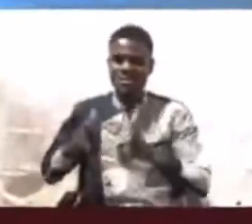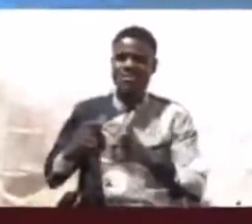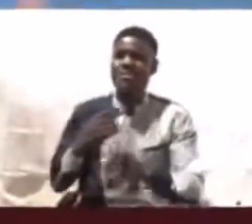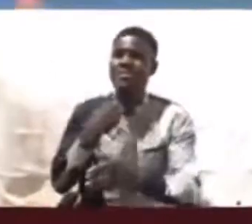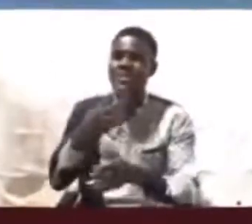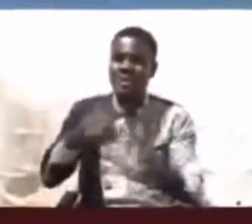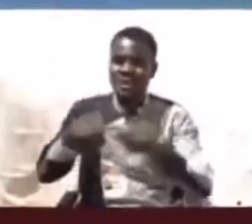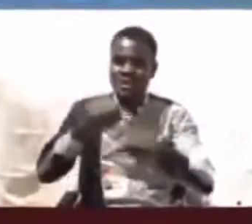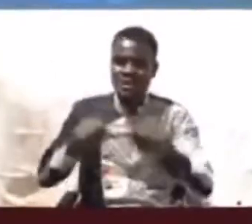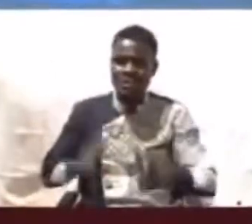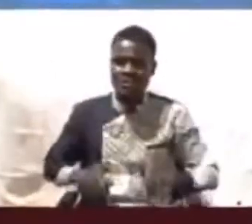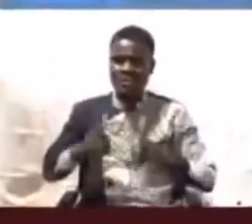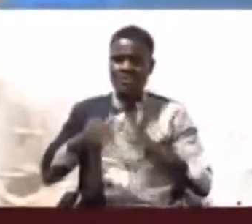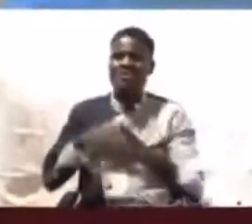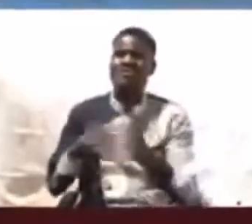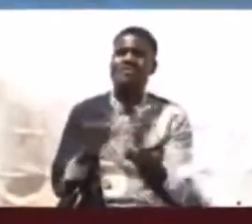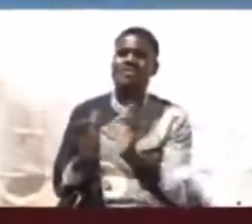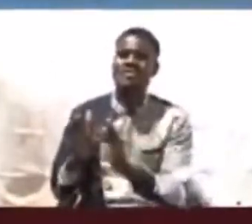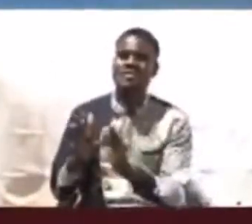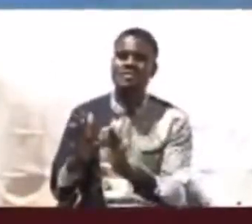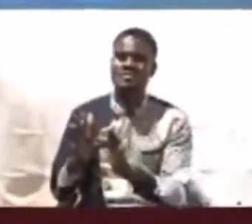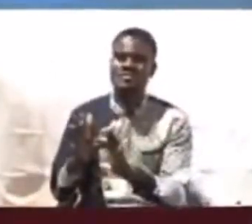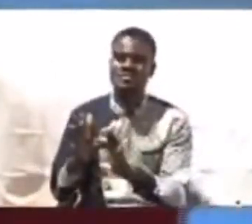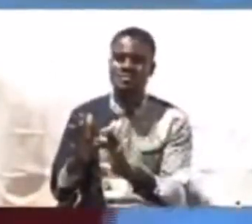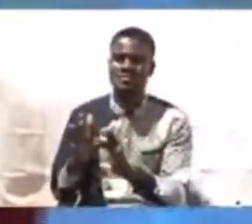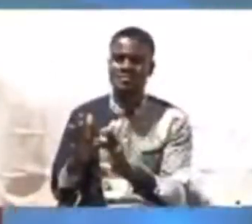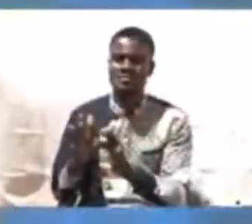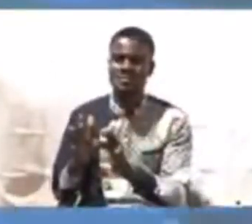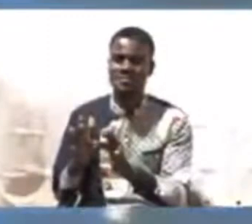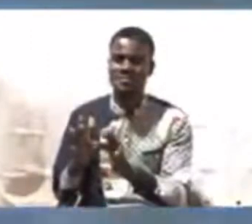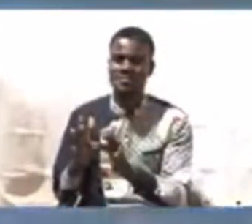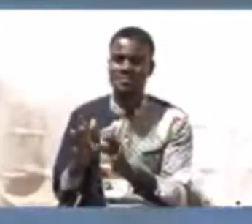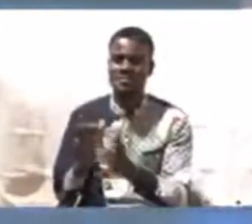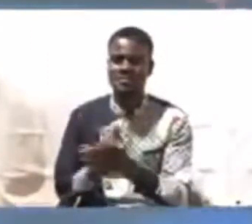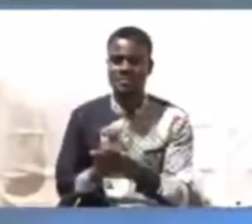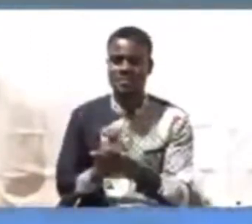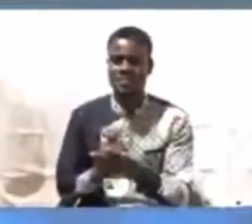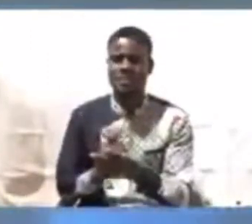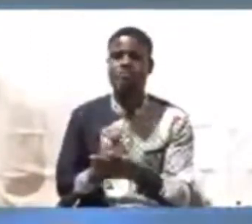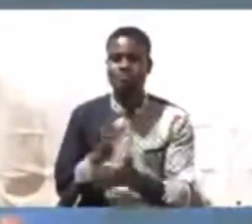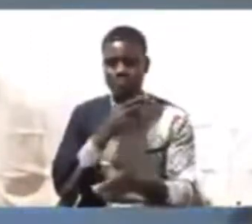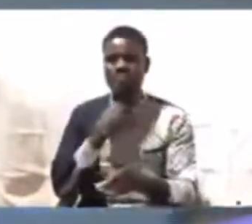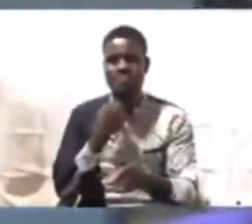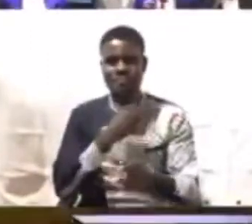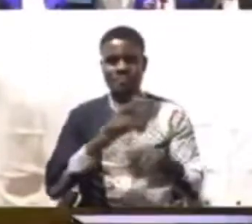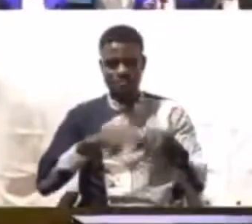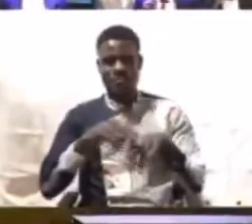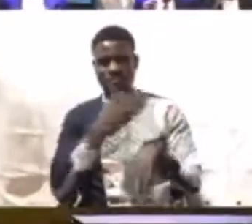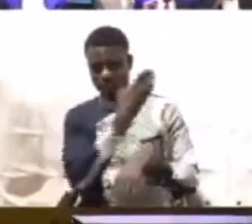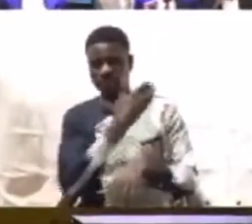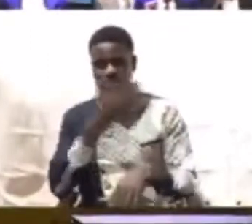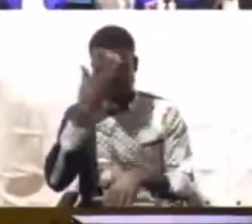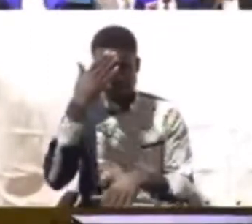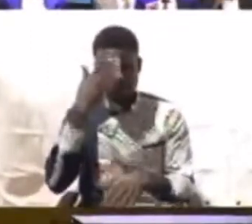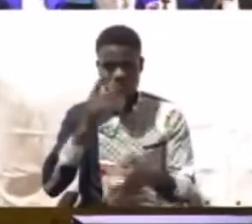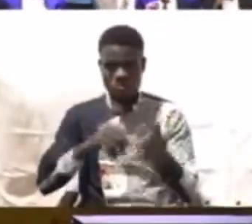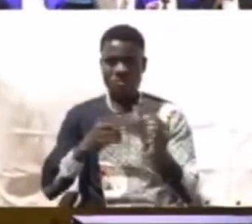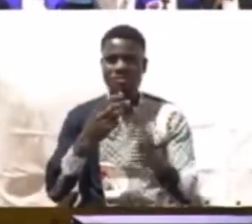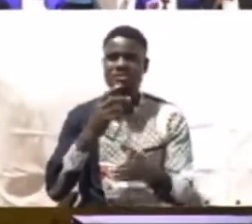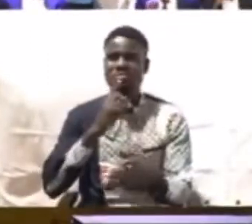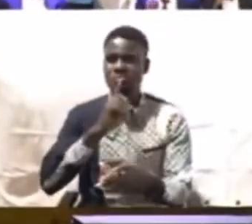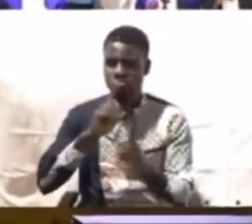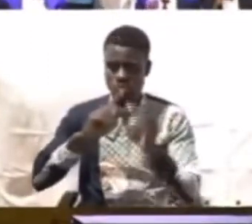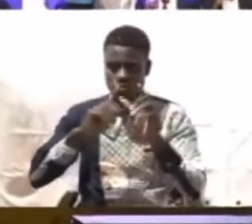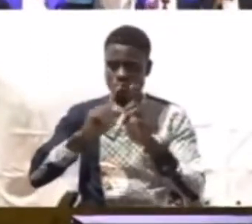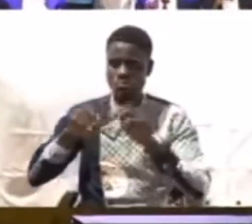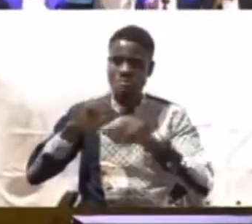ni mu no enya me rechira no mikro pastor bitia ono oni ma sama mika no one ba no oni ma sama mika na enya anansesem